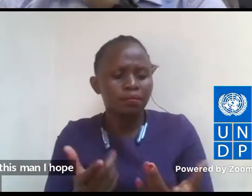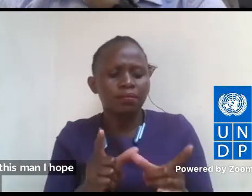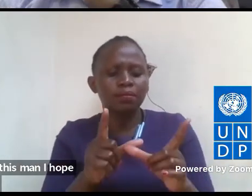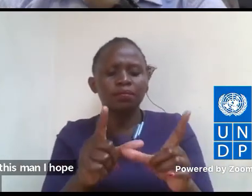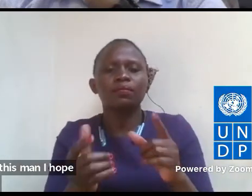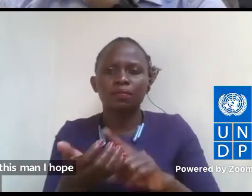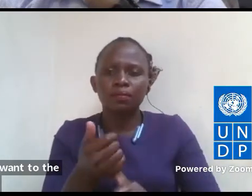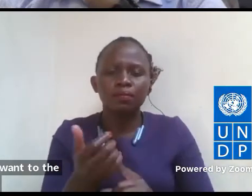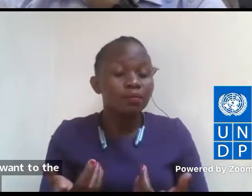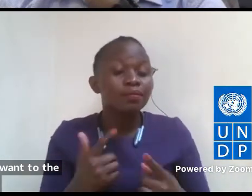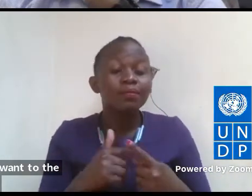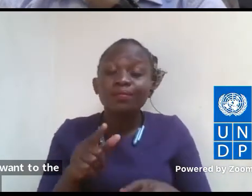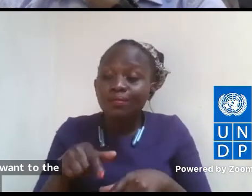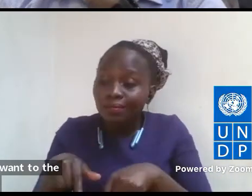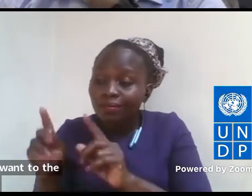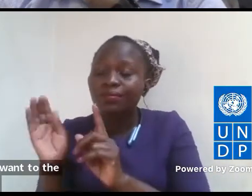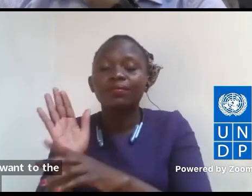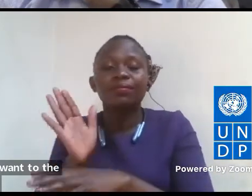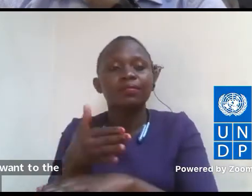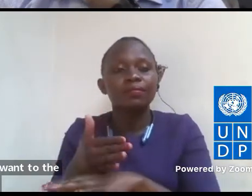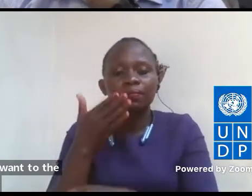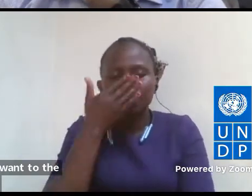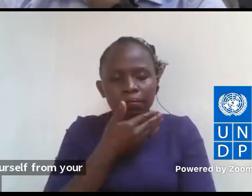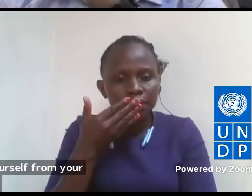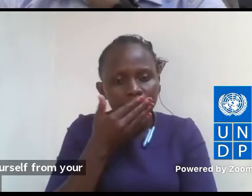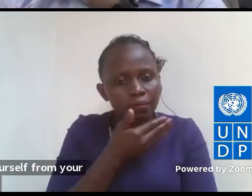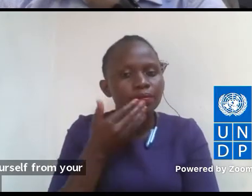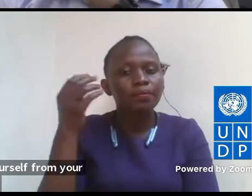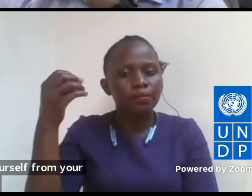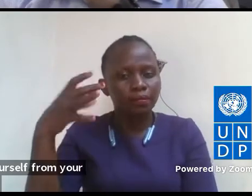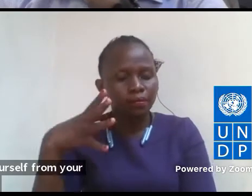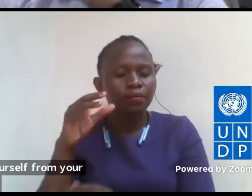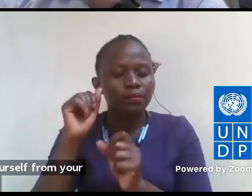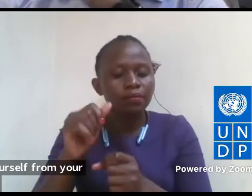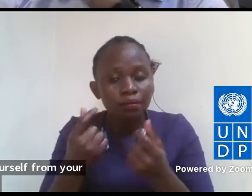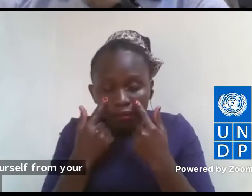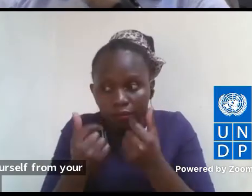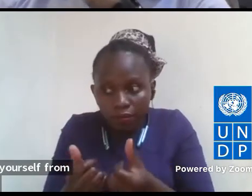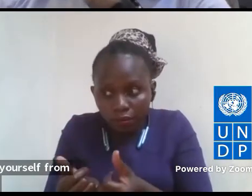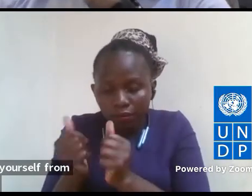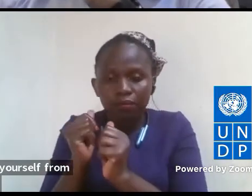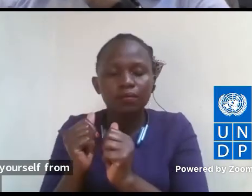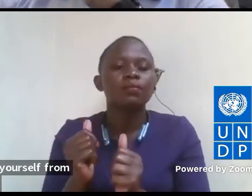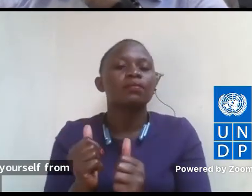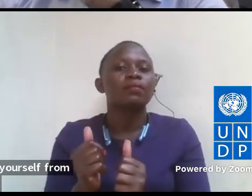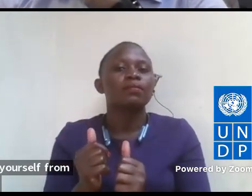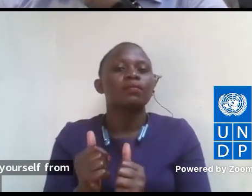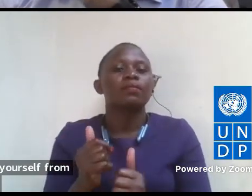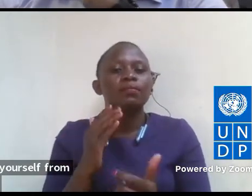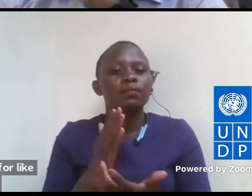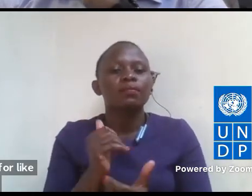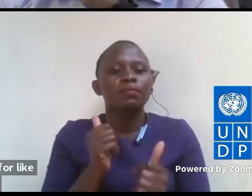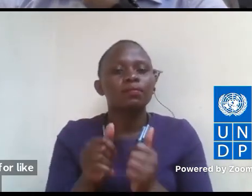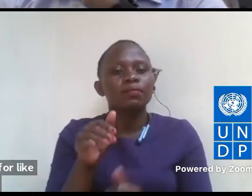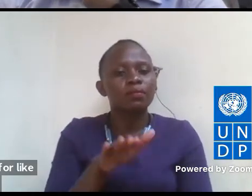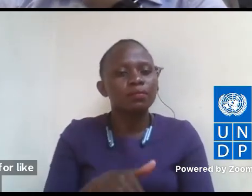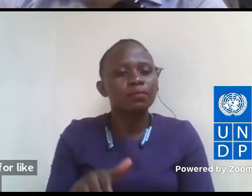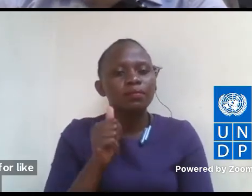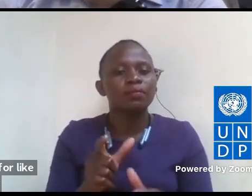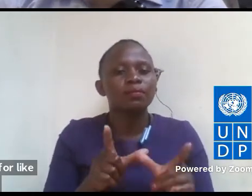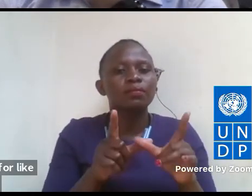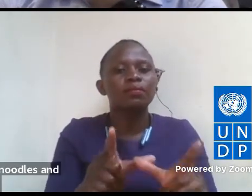Mineral Cadastre, you can see for yourself from your device which areas are up for license and which are not, and what kind of minerals and